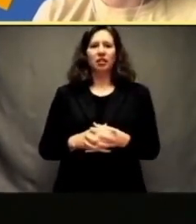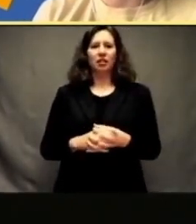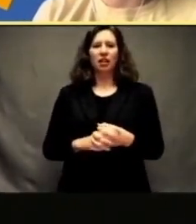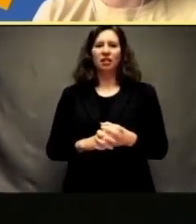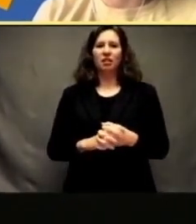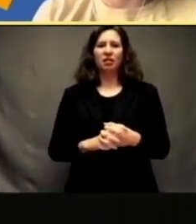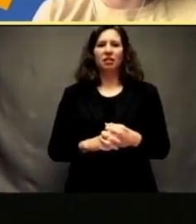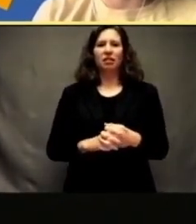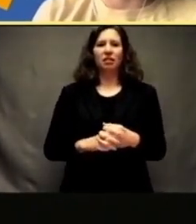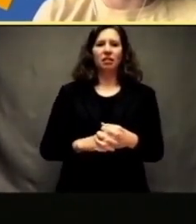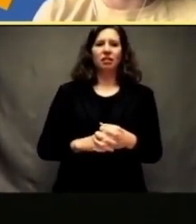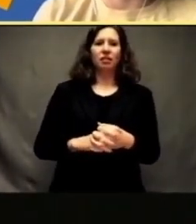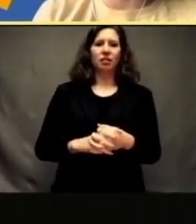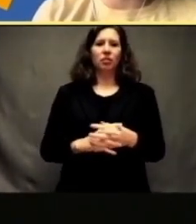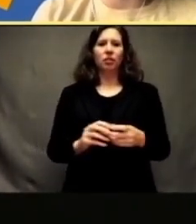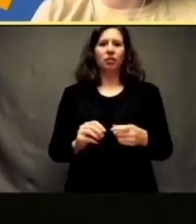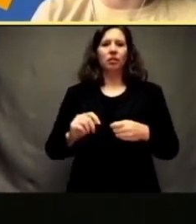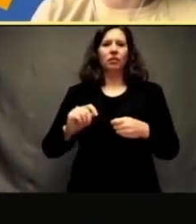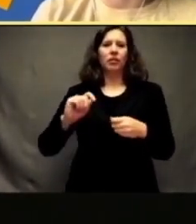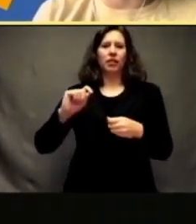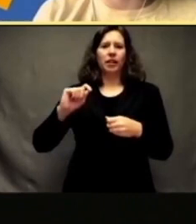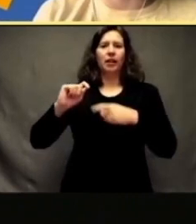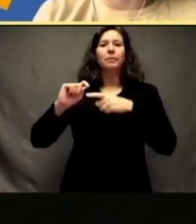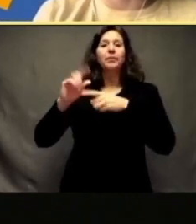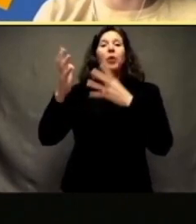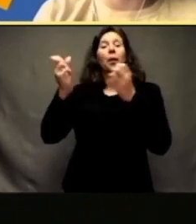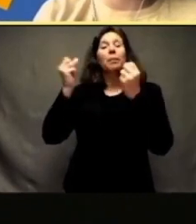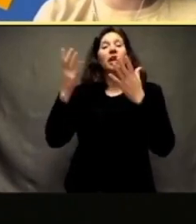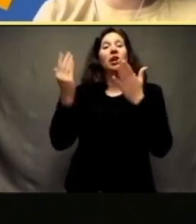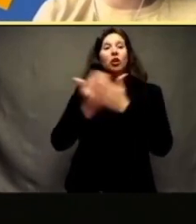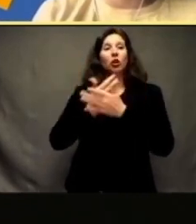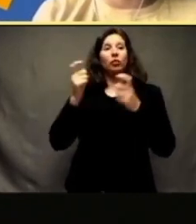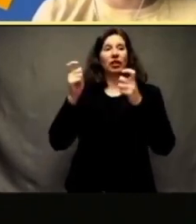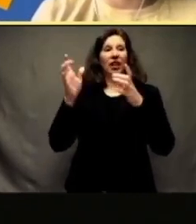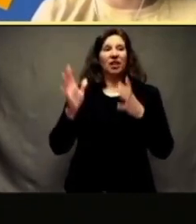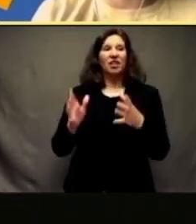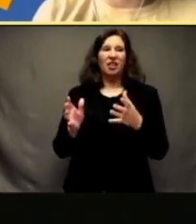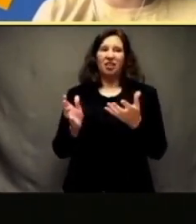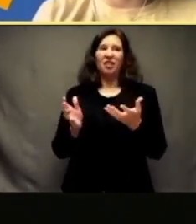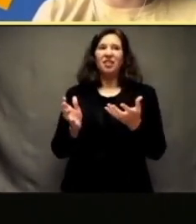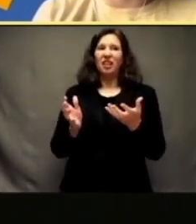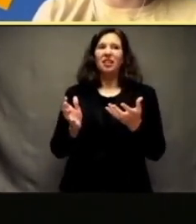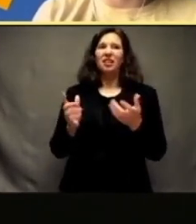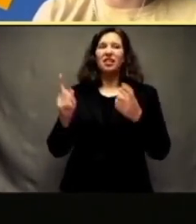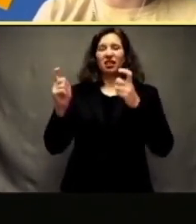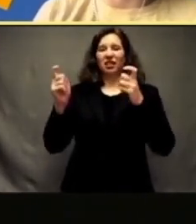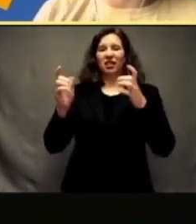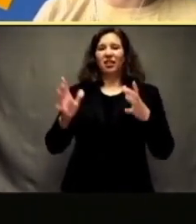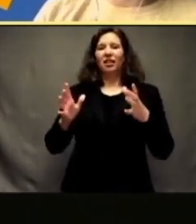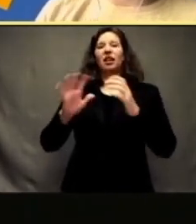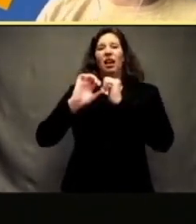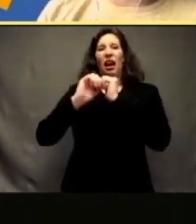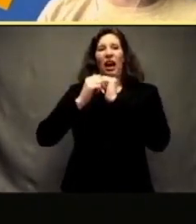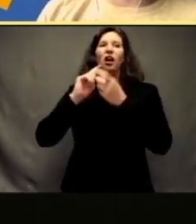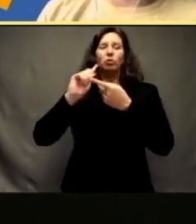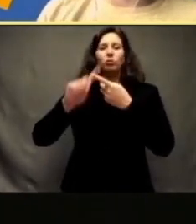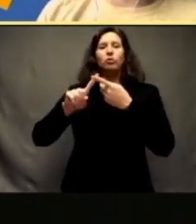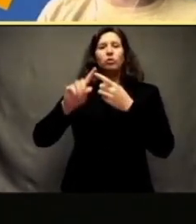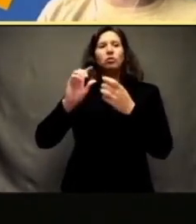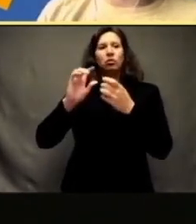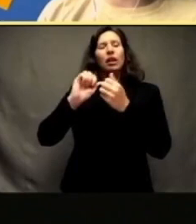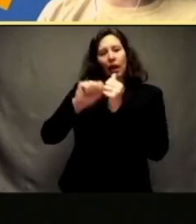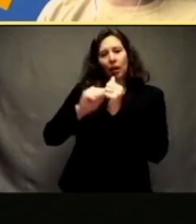We want to emphasize that many new facilitators might be feeling unsure about how to implement